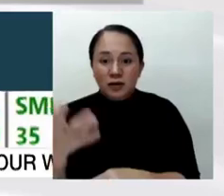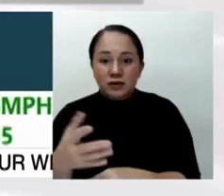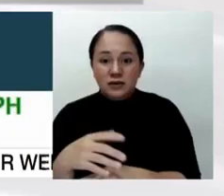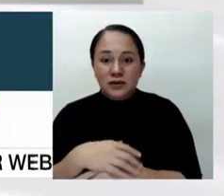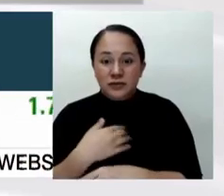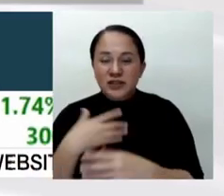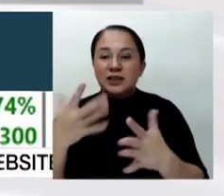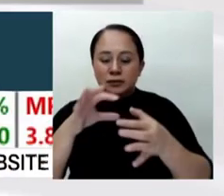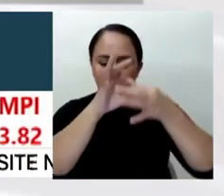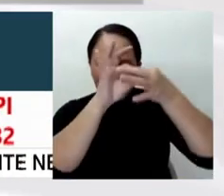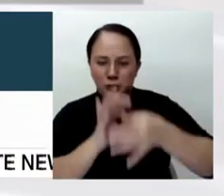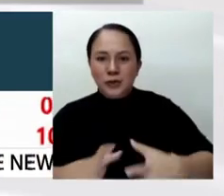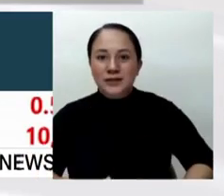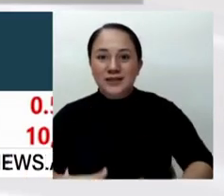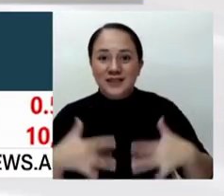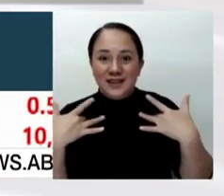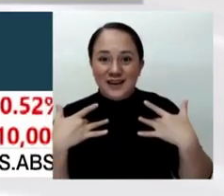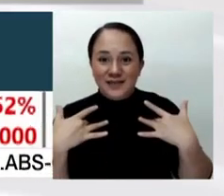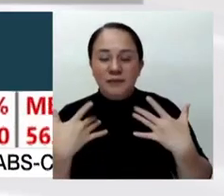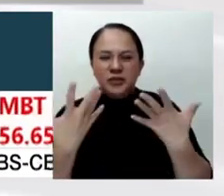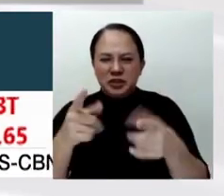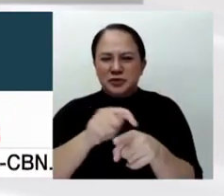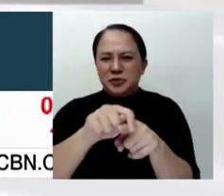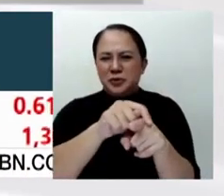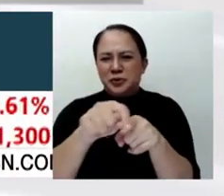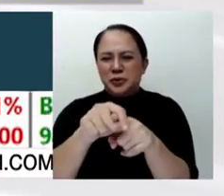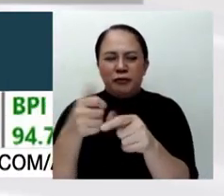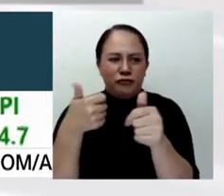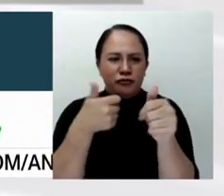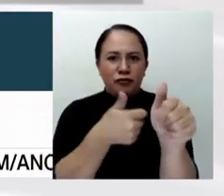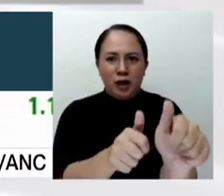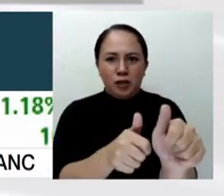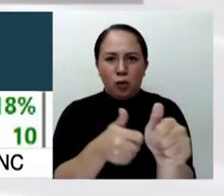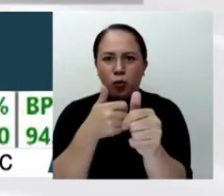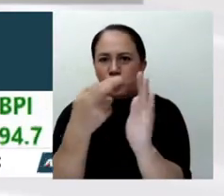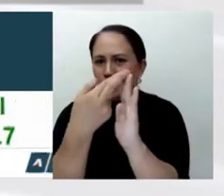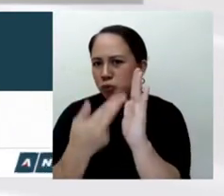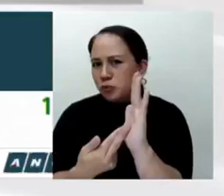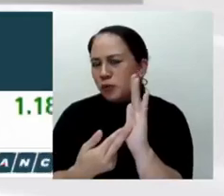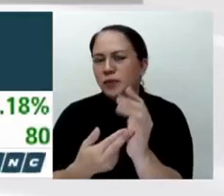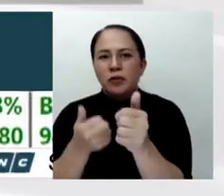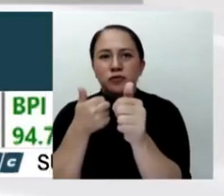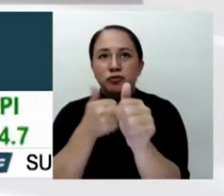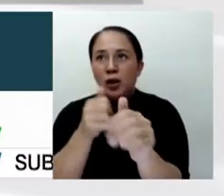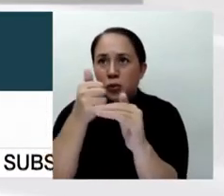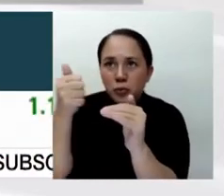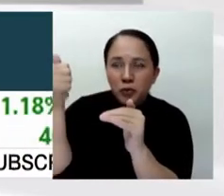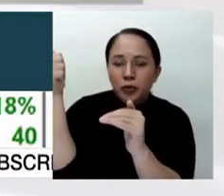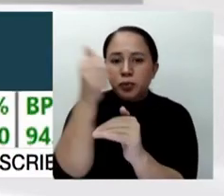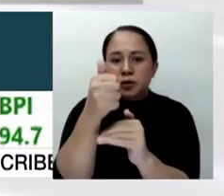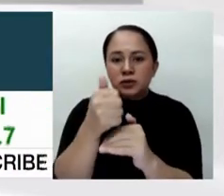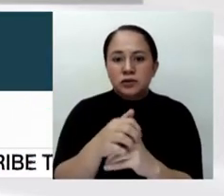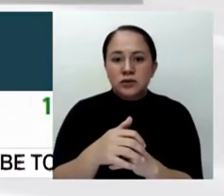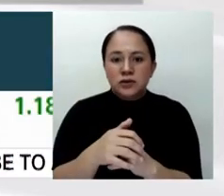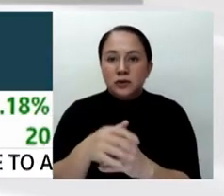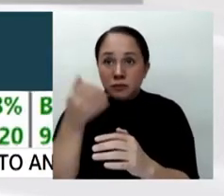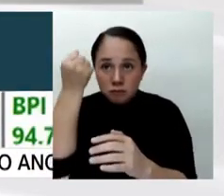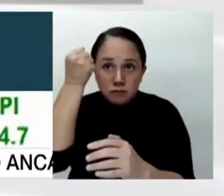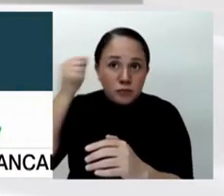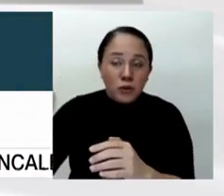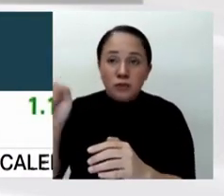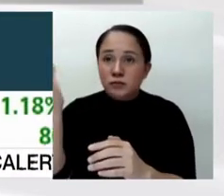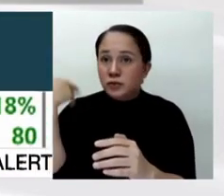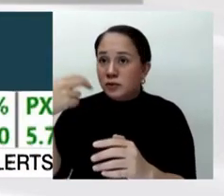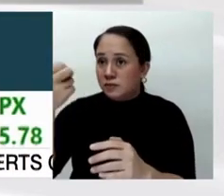already. The training to follow orders, to follow the chain of command. Have you ever defied an order given to you,